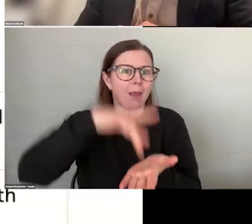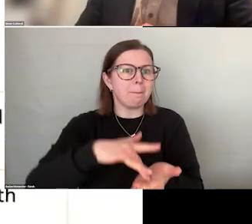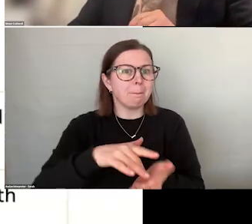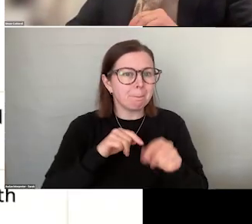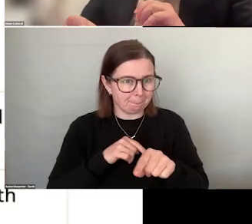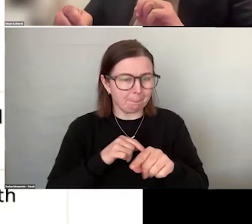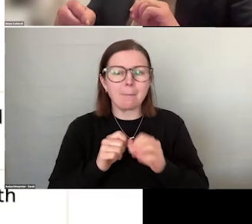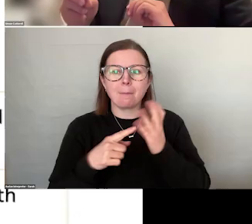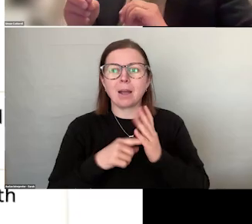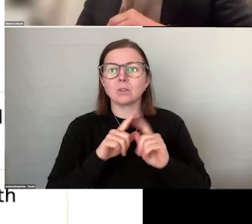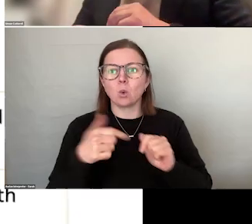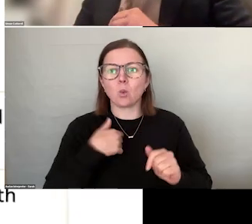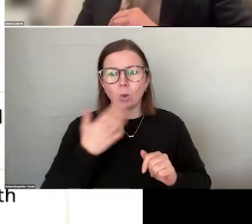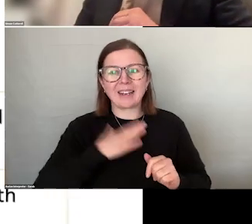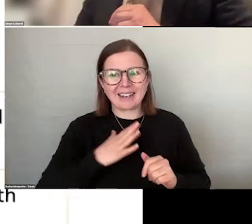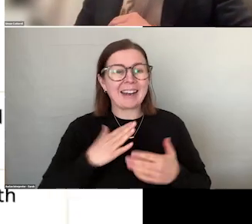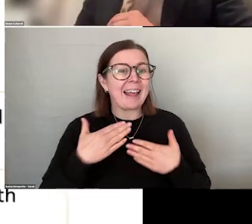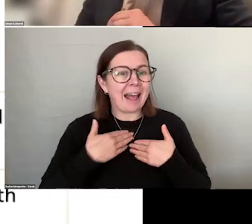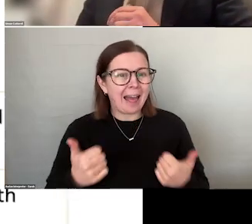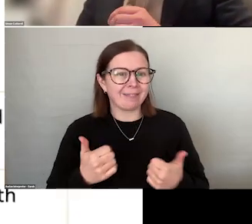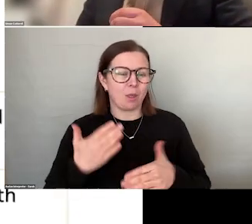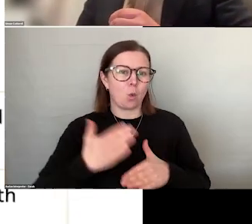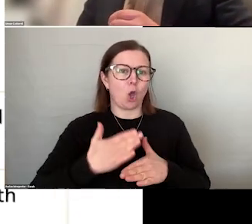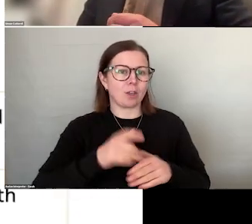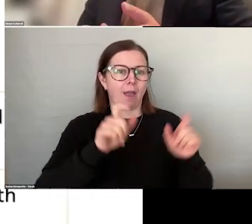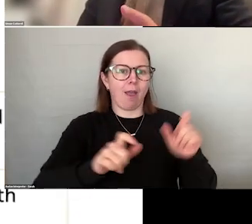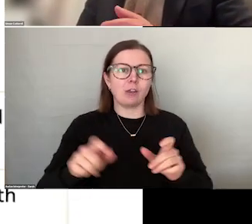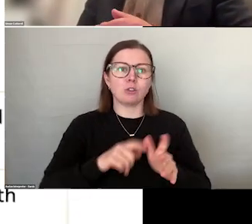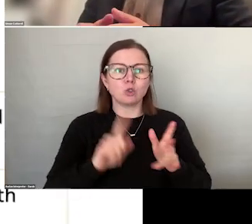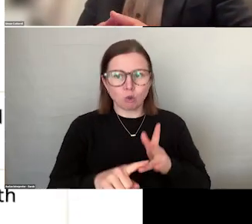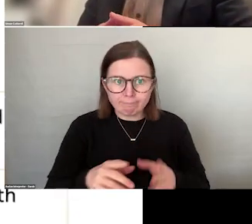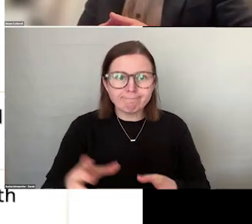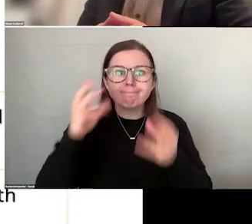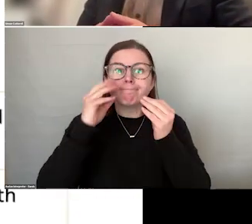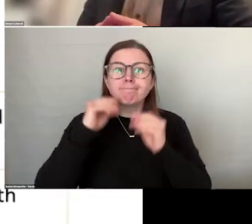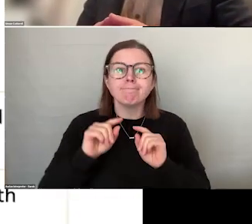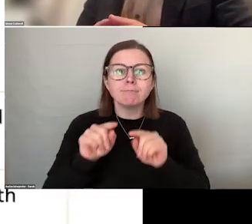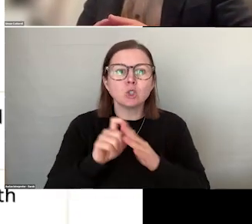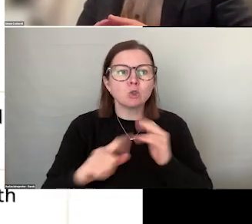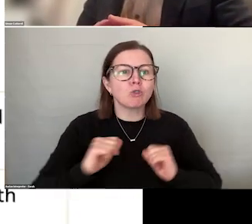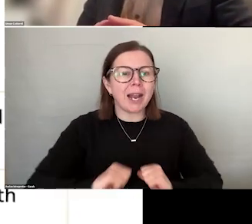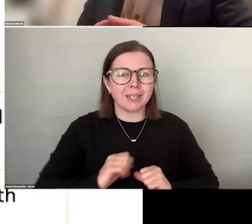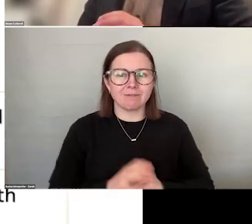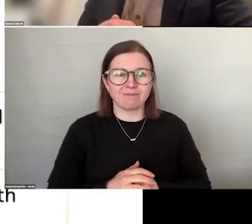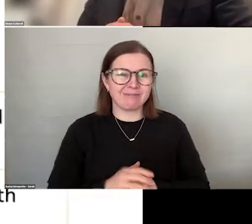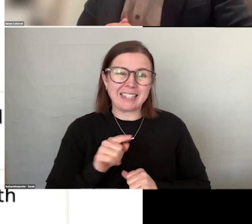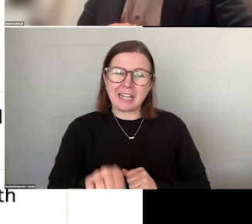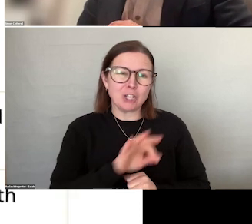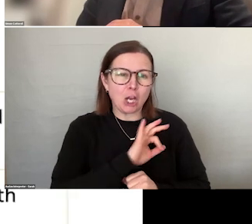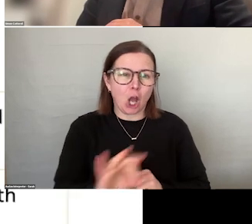But we need health workers to take up that training. And if you think about it, it's not